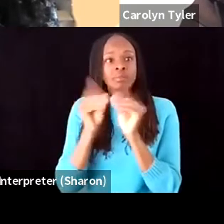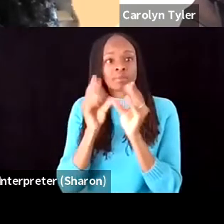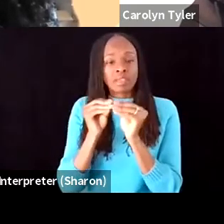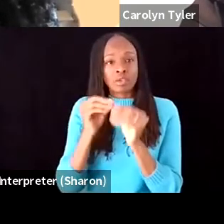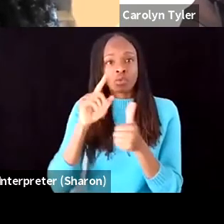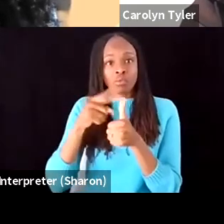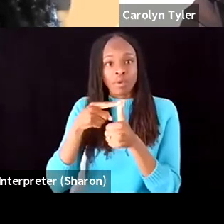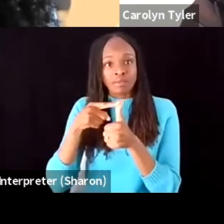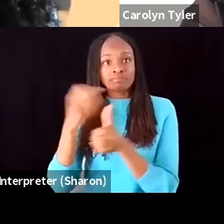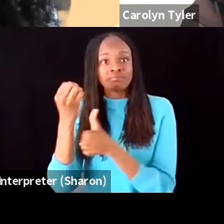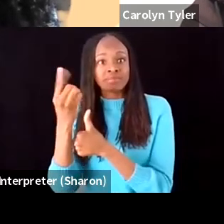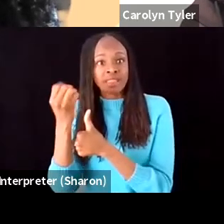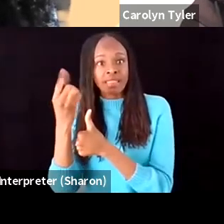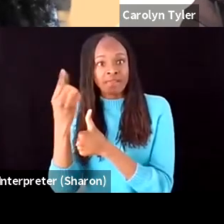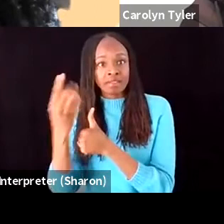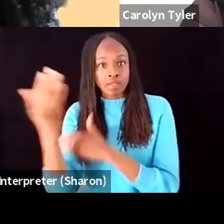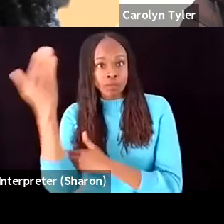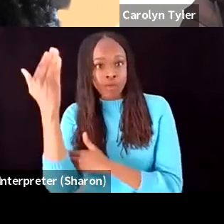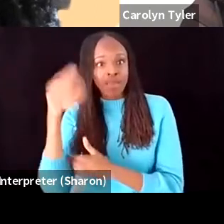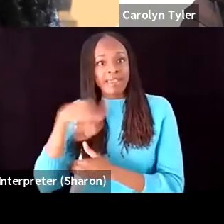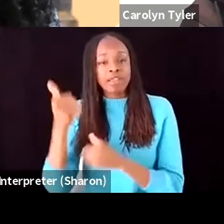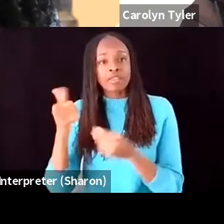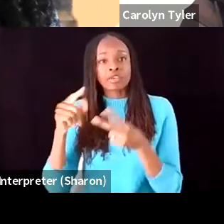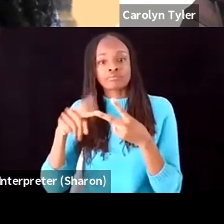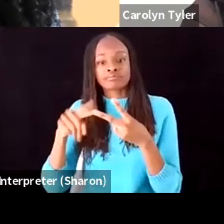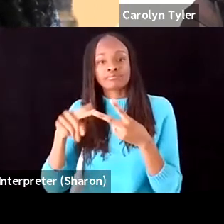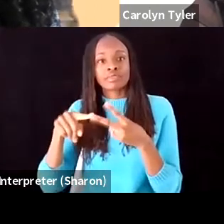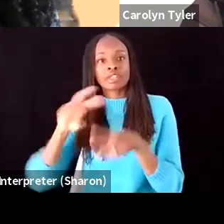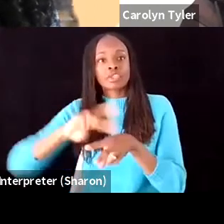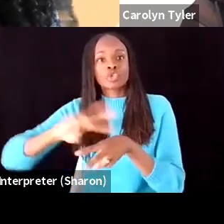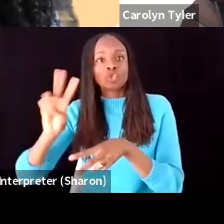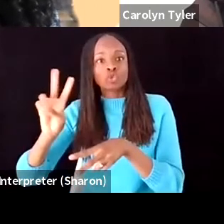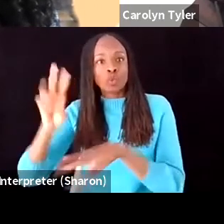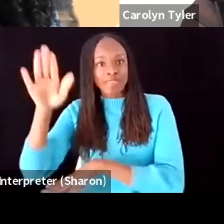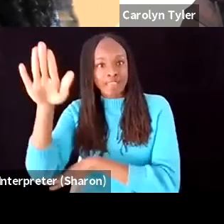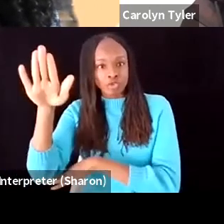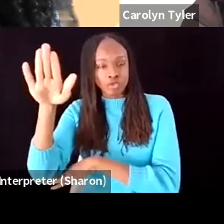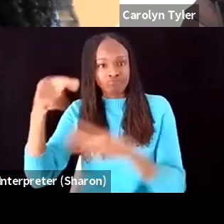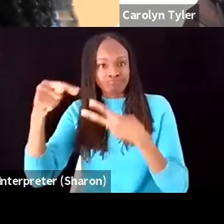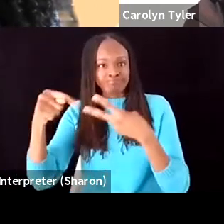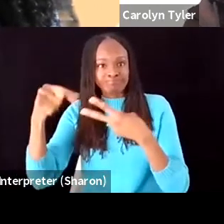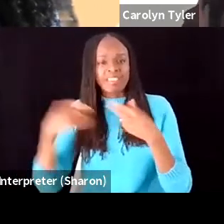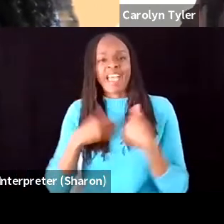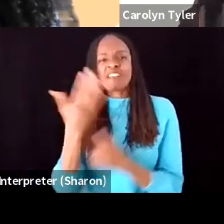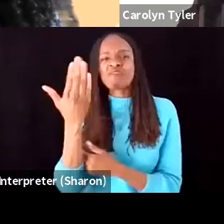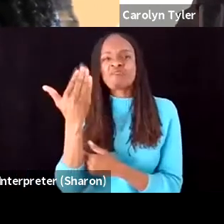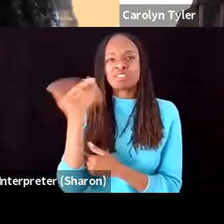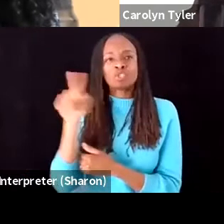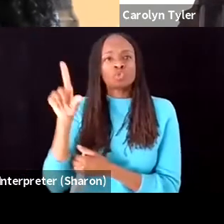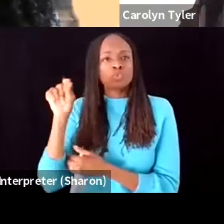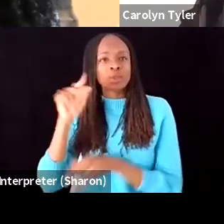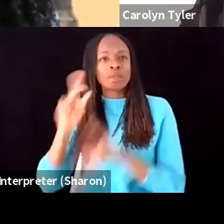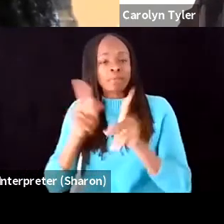One is at 11 o'clock in the morning. The other is at 2 in the afternoon. And there are 15 to 20 people maybe